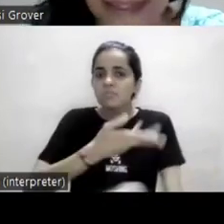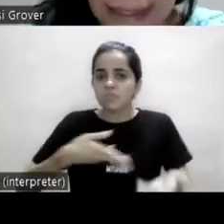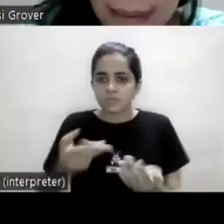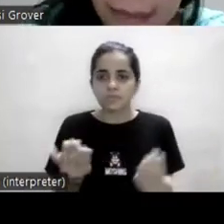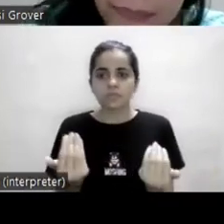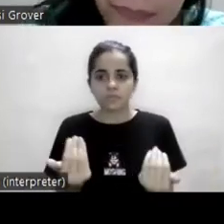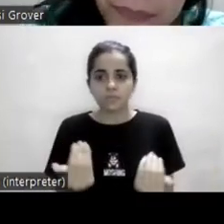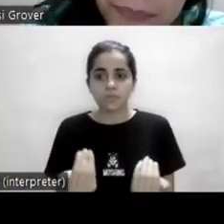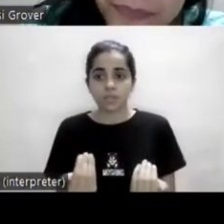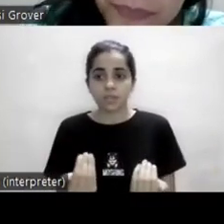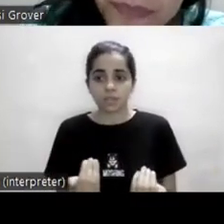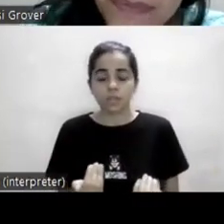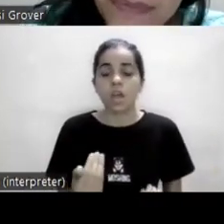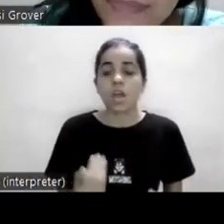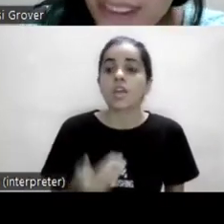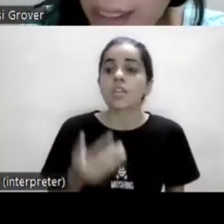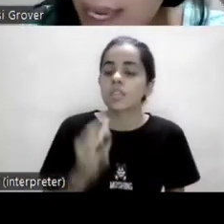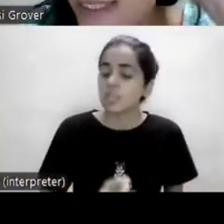special kids,